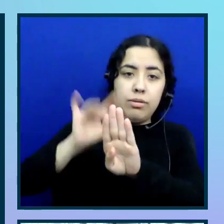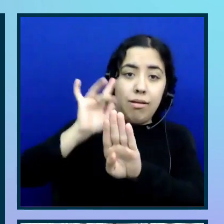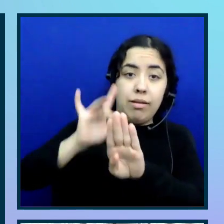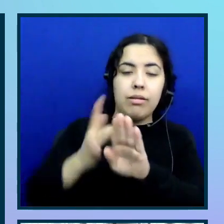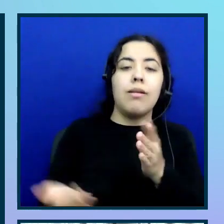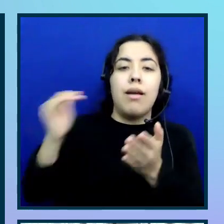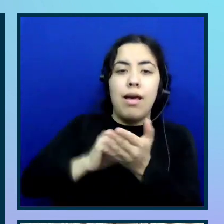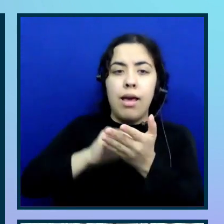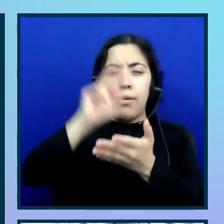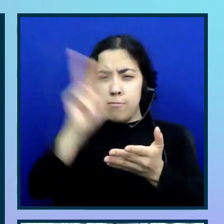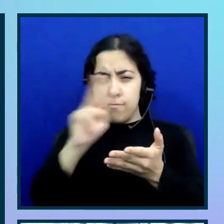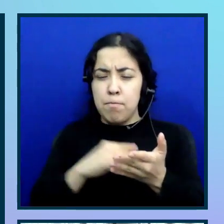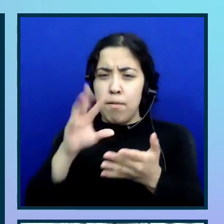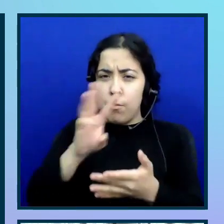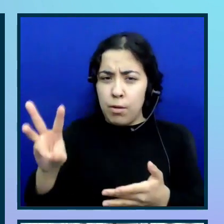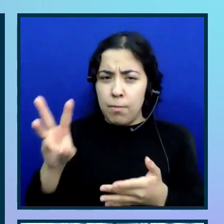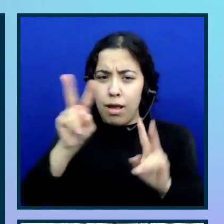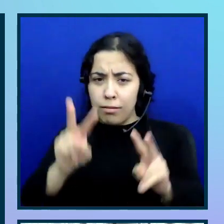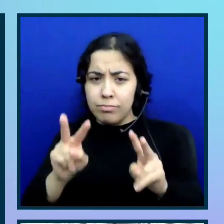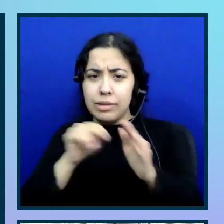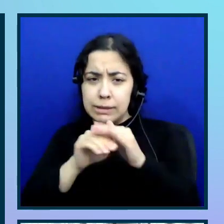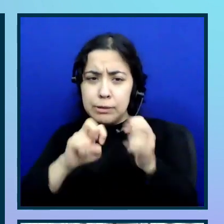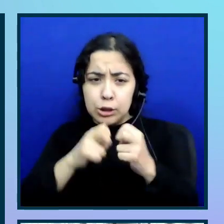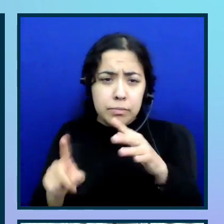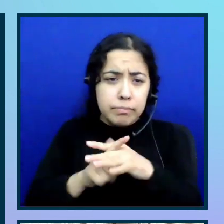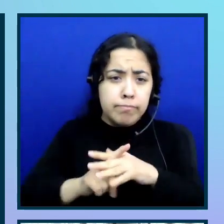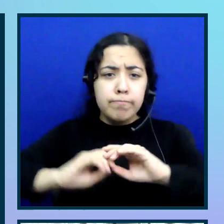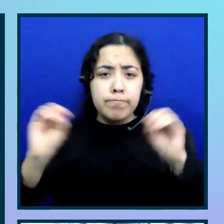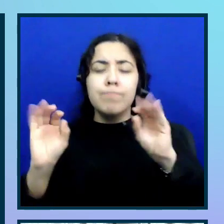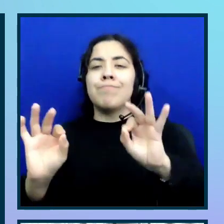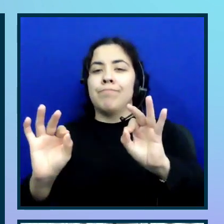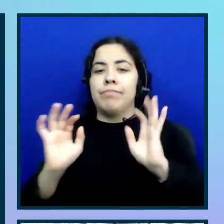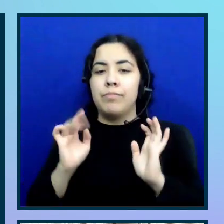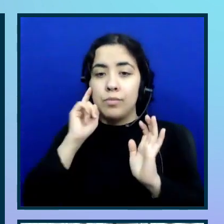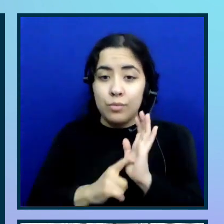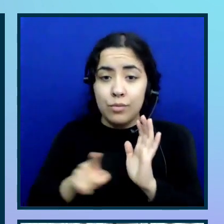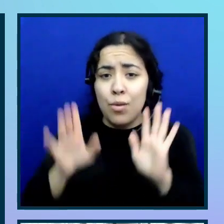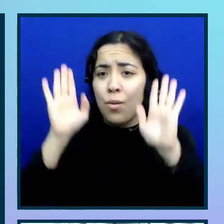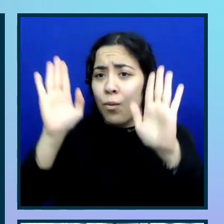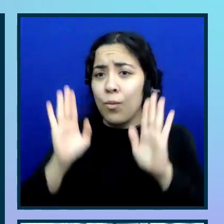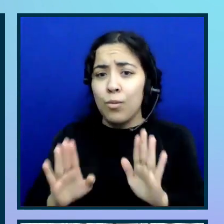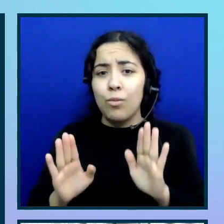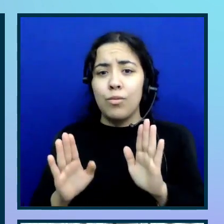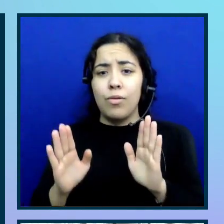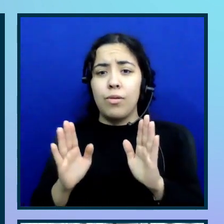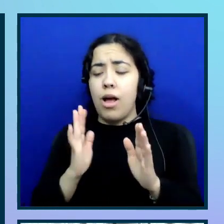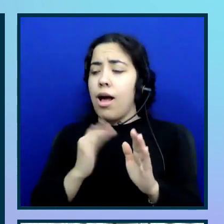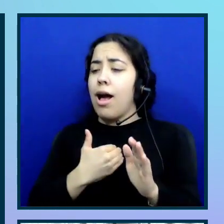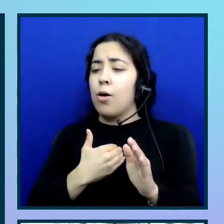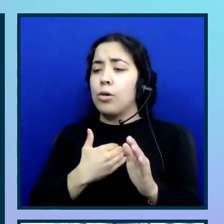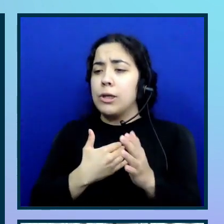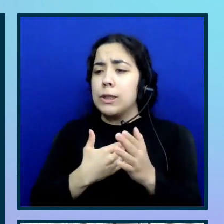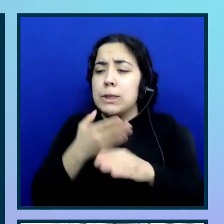have resolved all the accessibility issues for this page and the state. And we can see here that, great, we've gone to the end of our journey